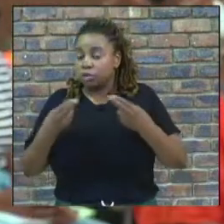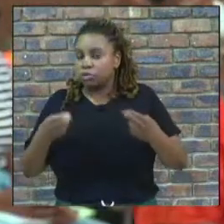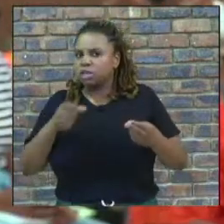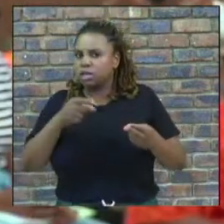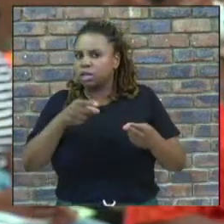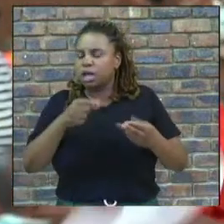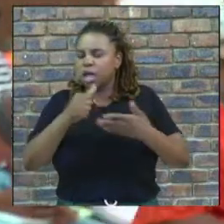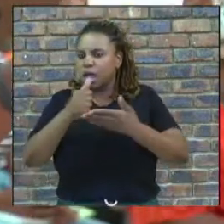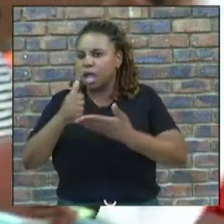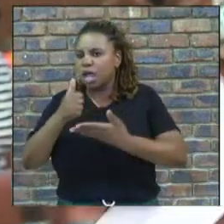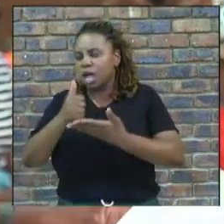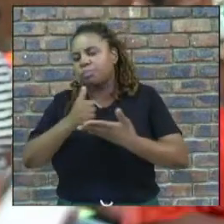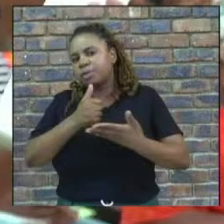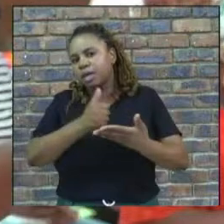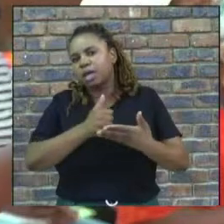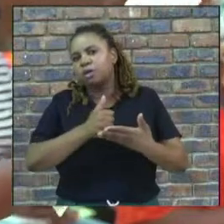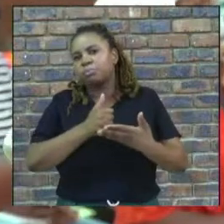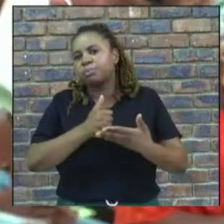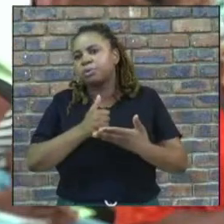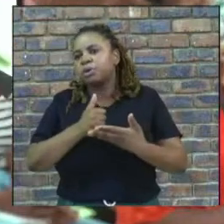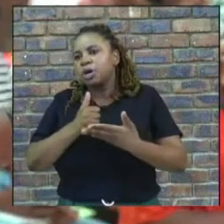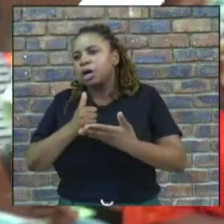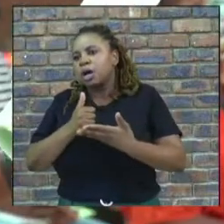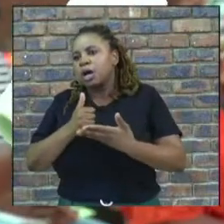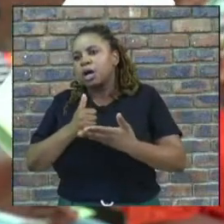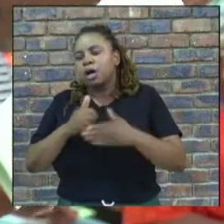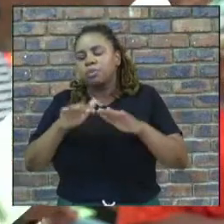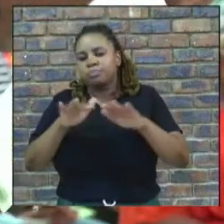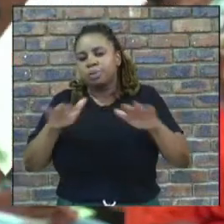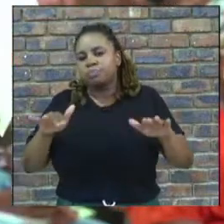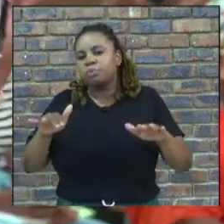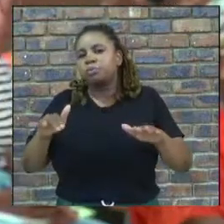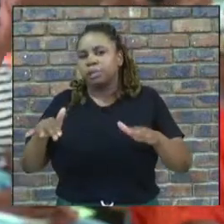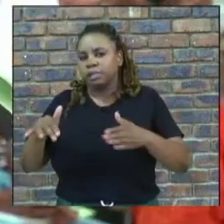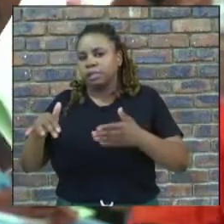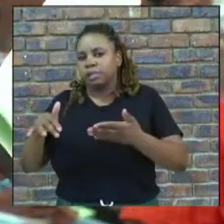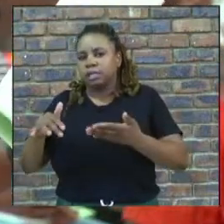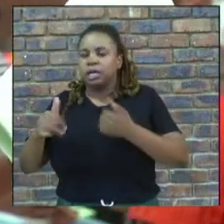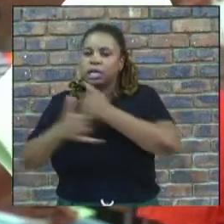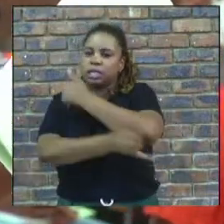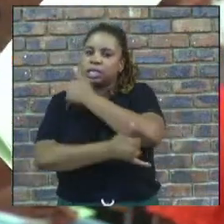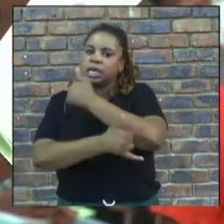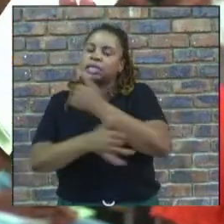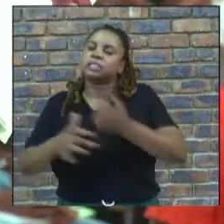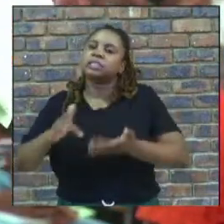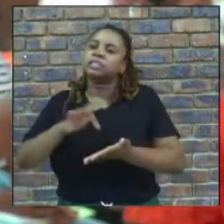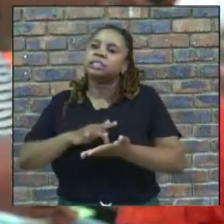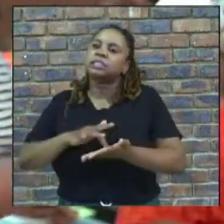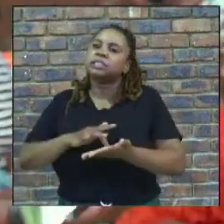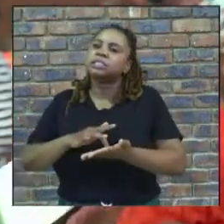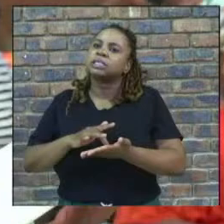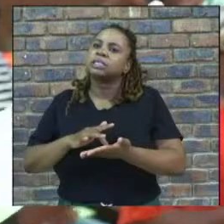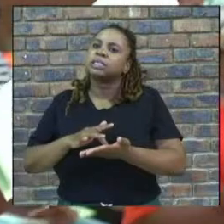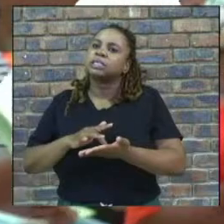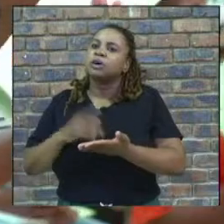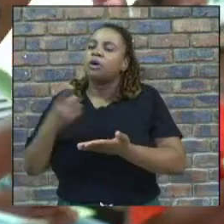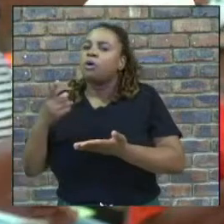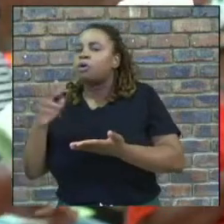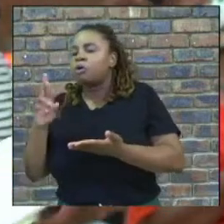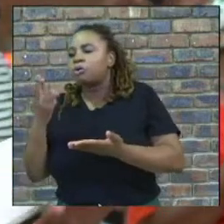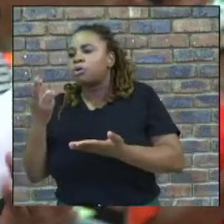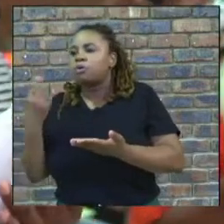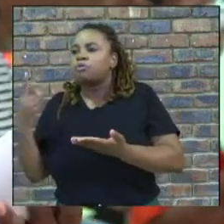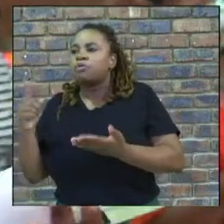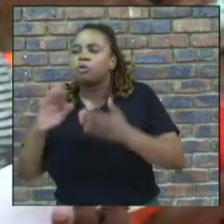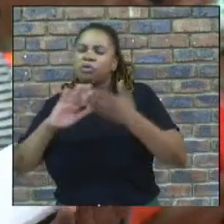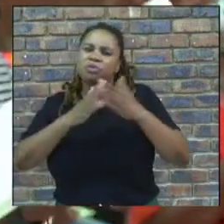in the inland in terms of participation from small businesses to communities that may have interest but not necessarily